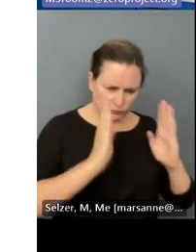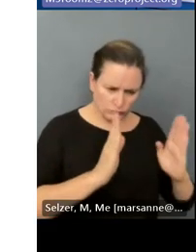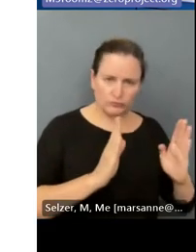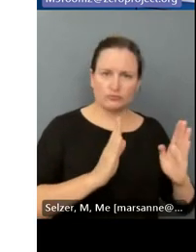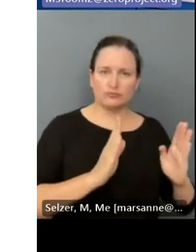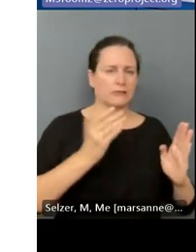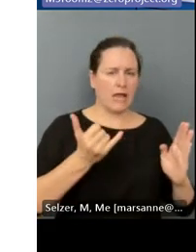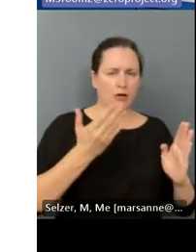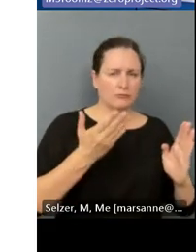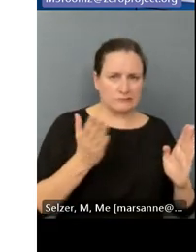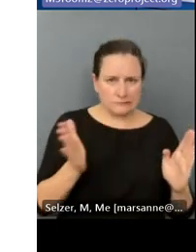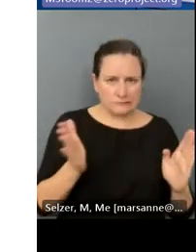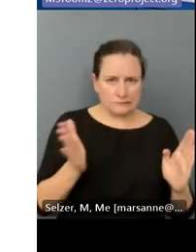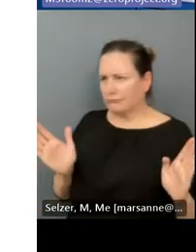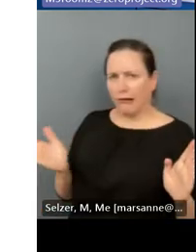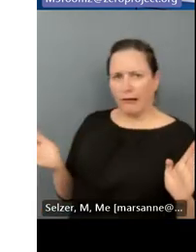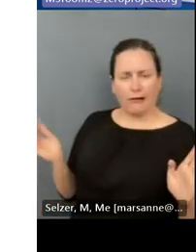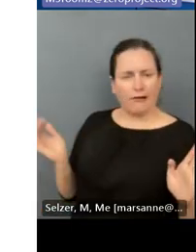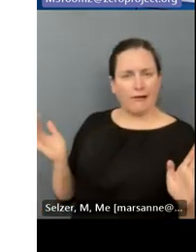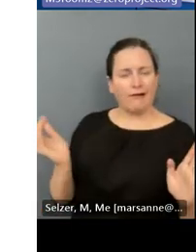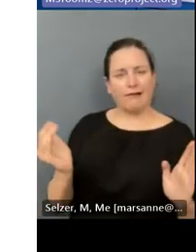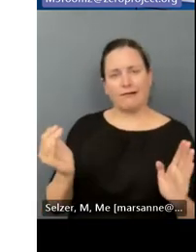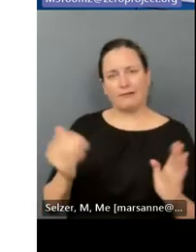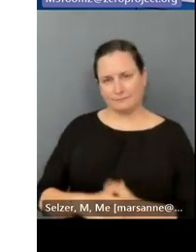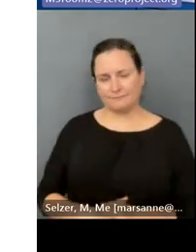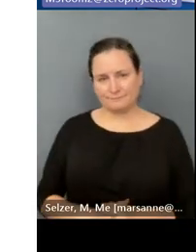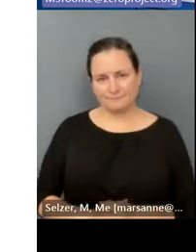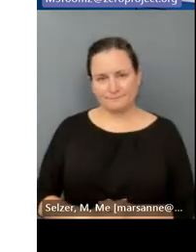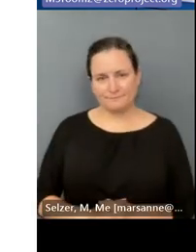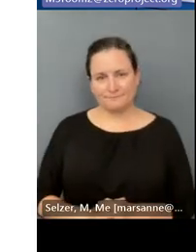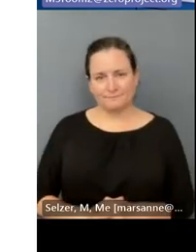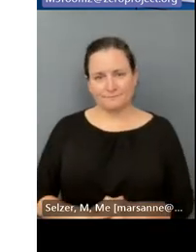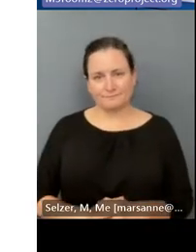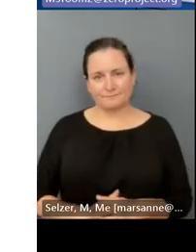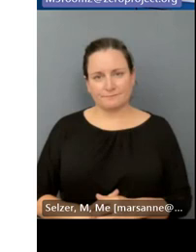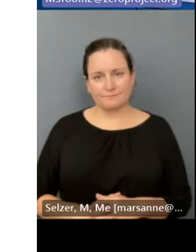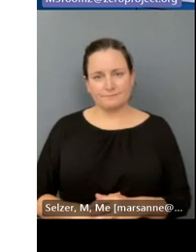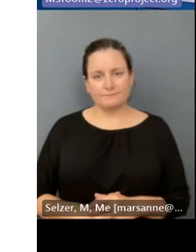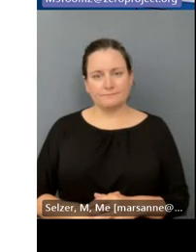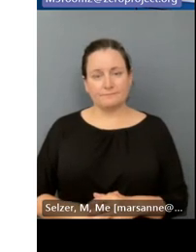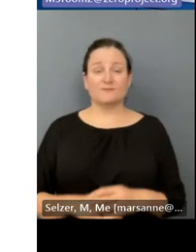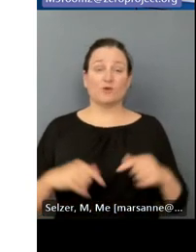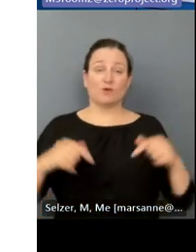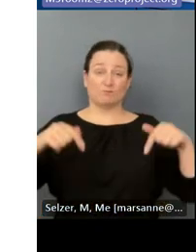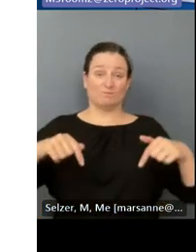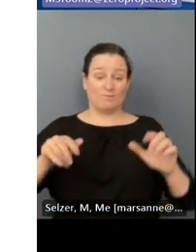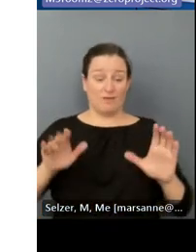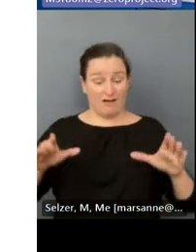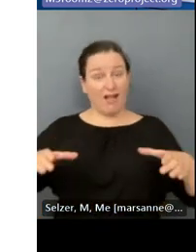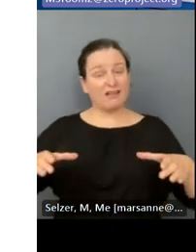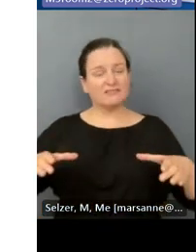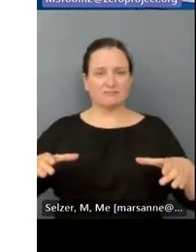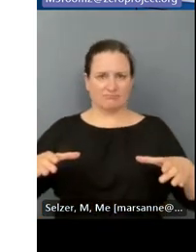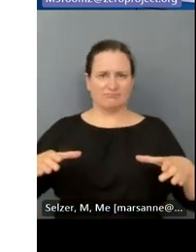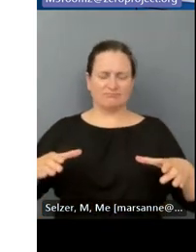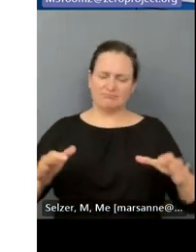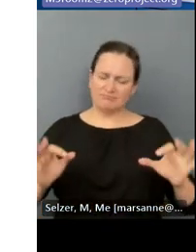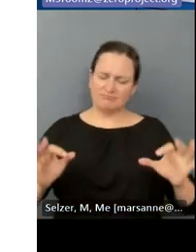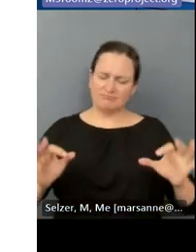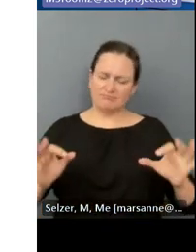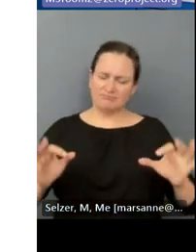So this helped to build a really inclusive environment and collaborative